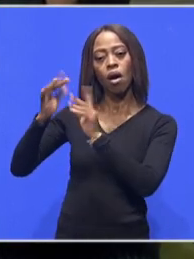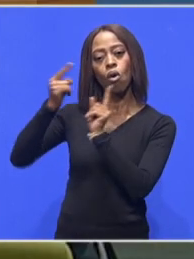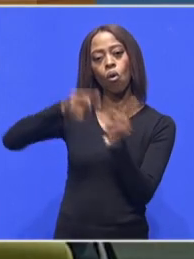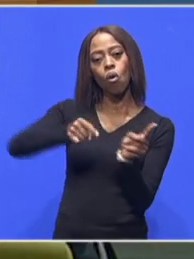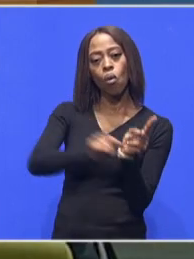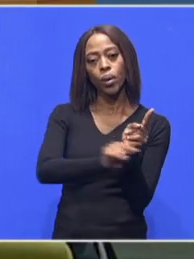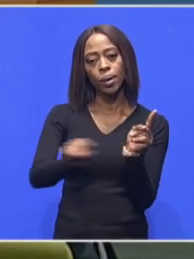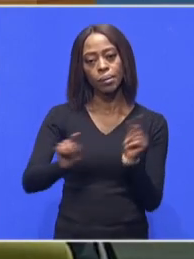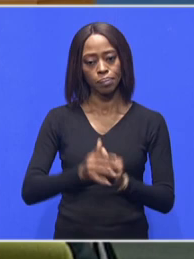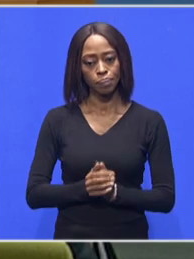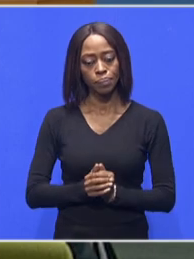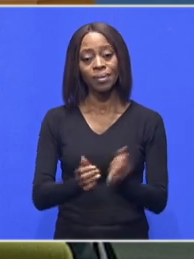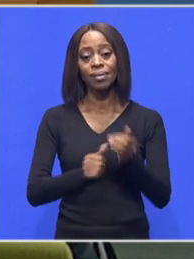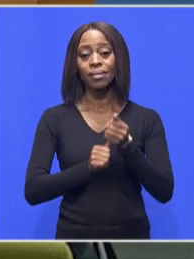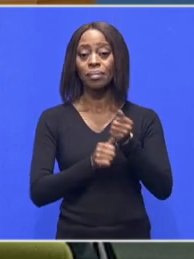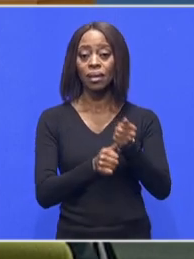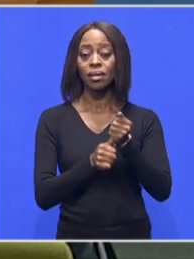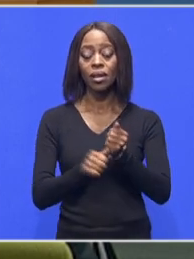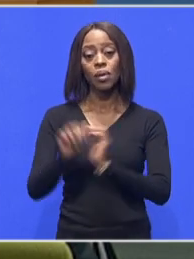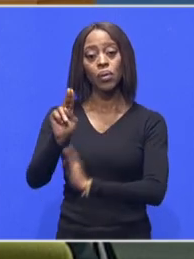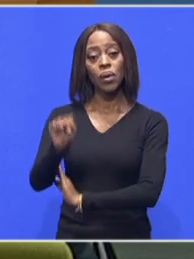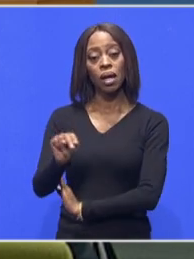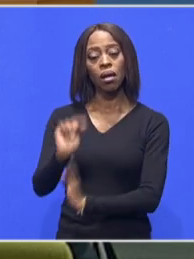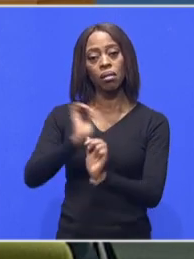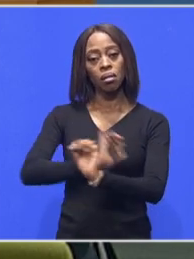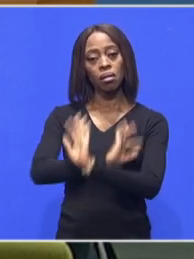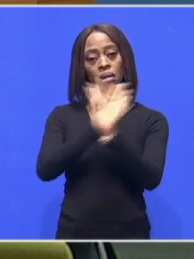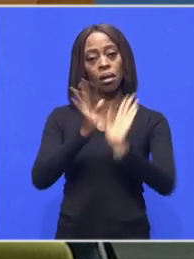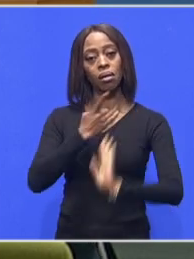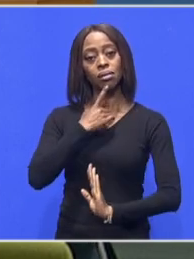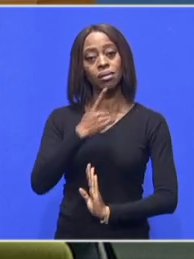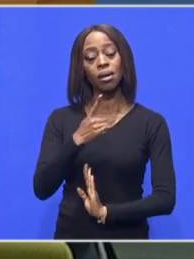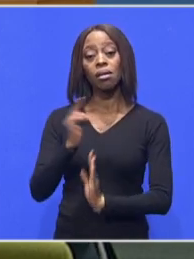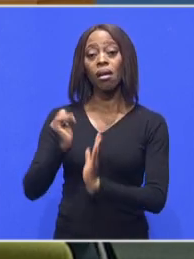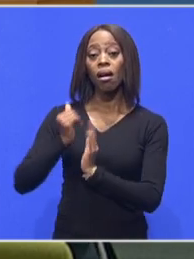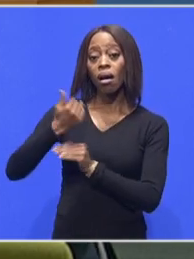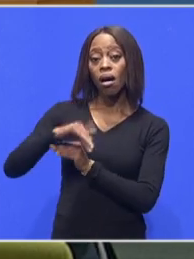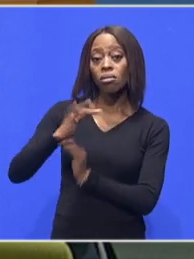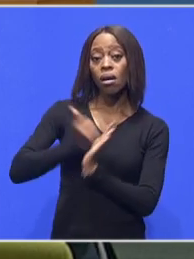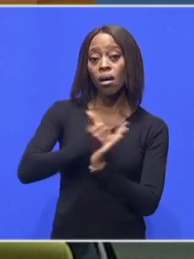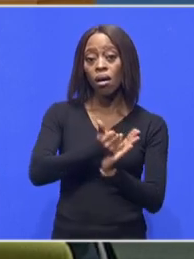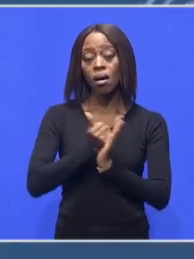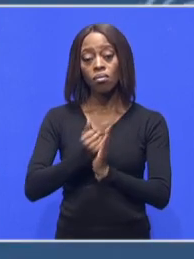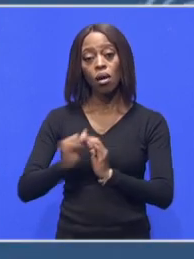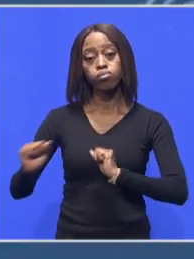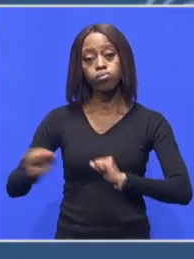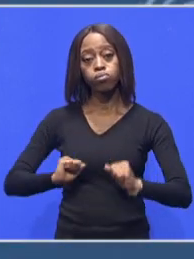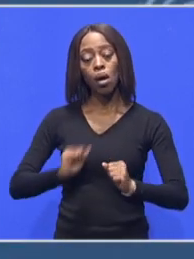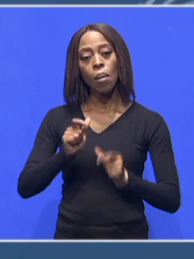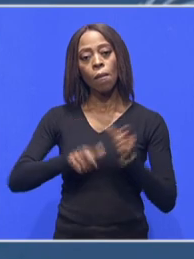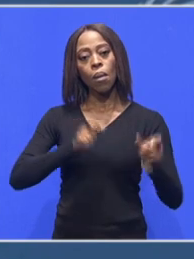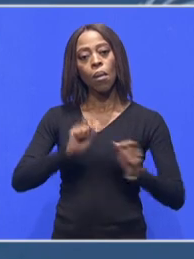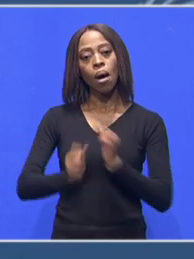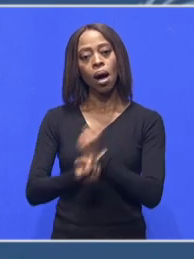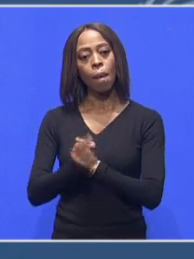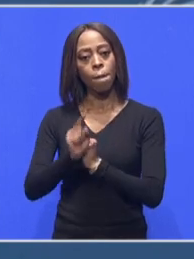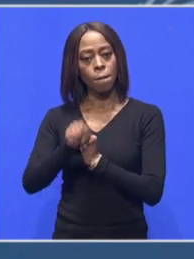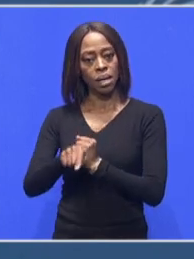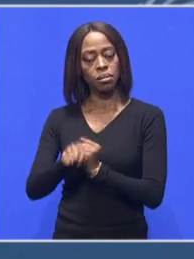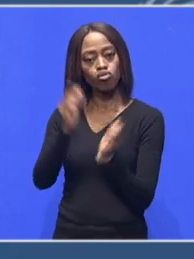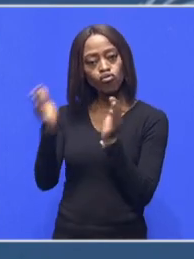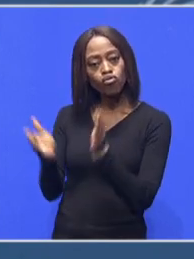the United Nations has made it very clear that any outside assistance for earthquake victims must be done in